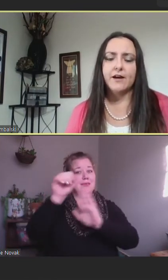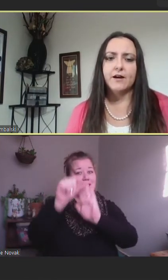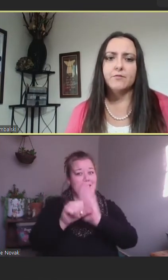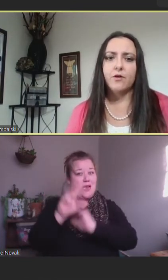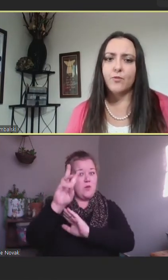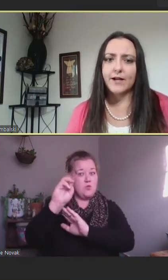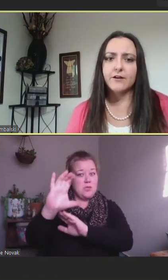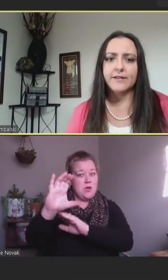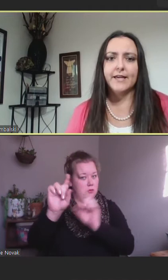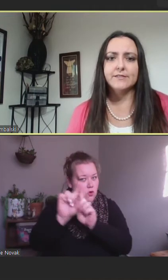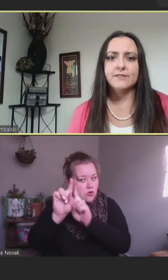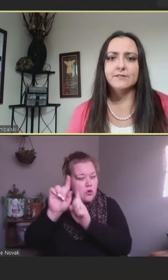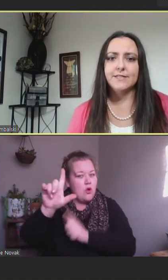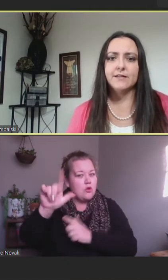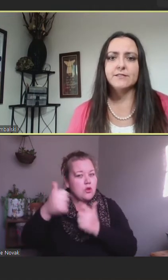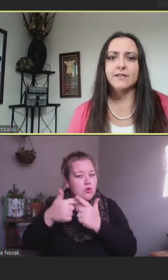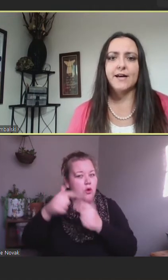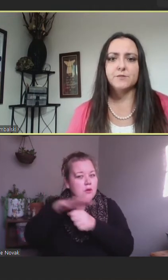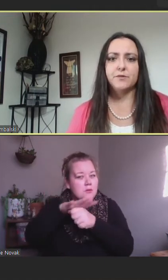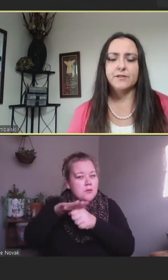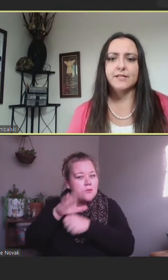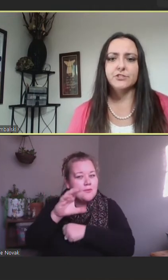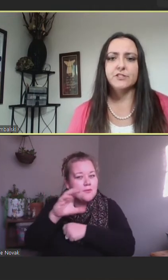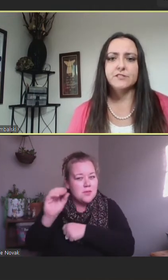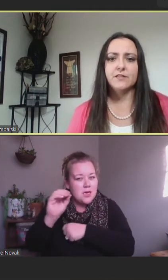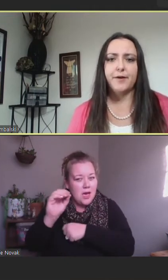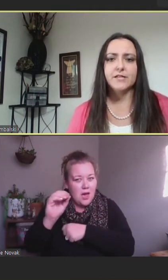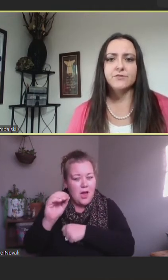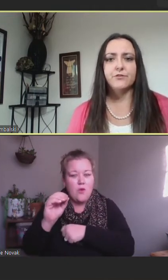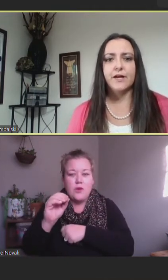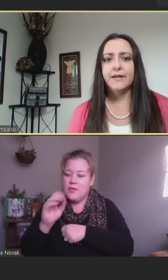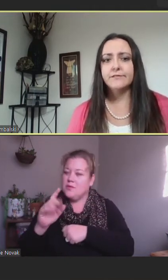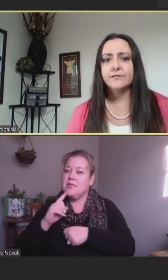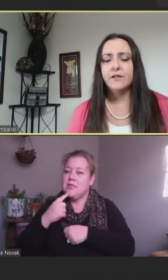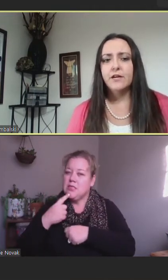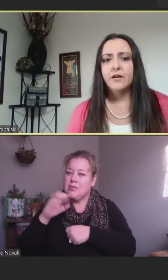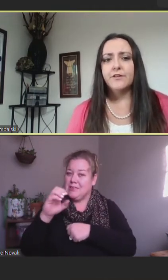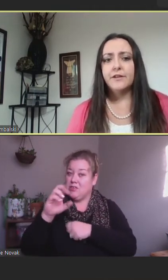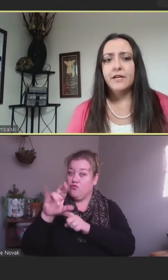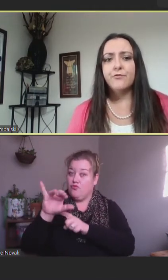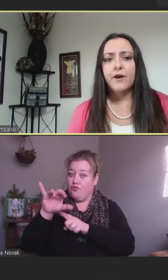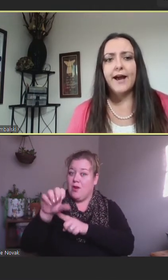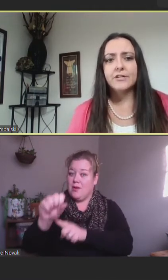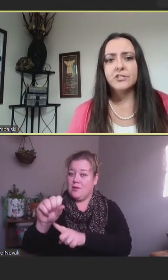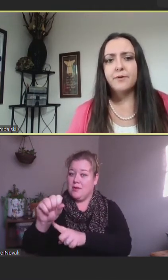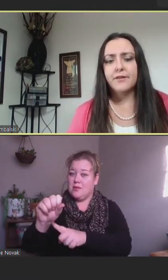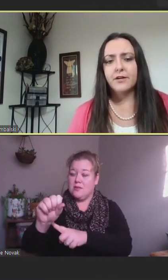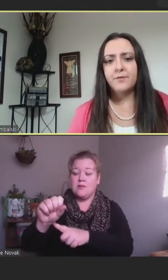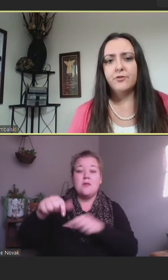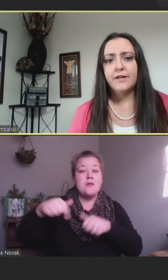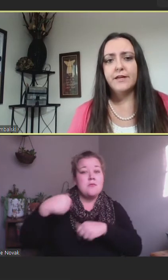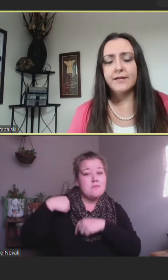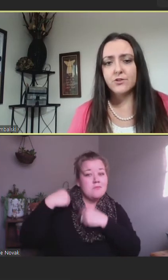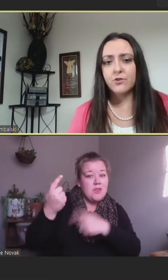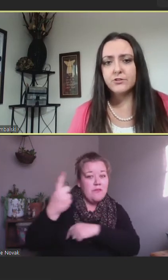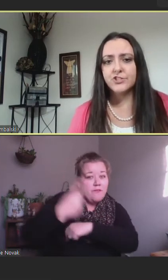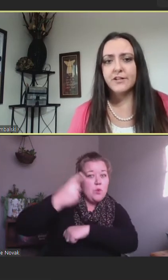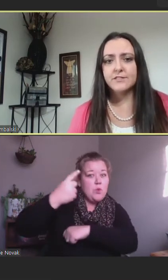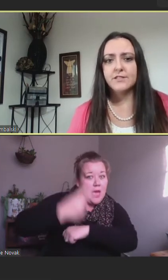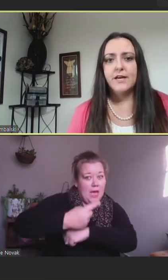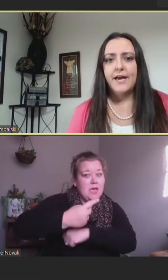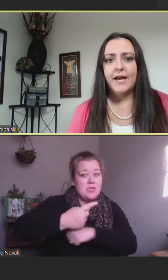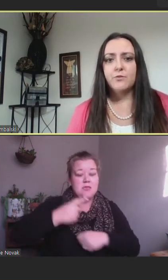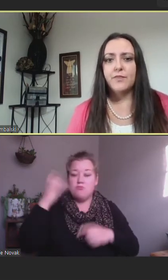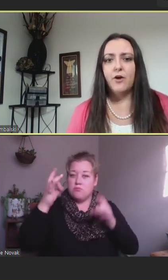had record cases, deaths, and hospitalizations in the past few days. The need for action by the community is